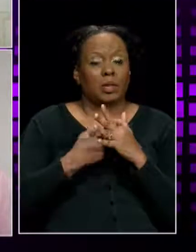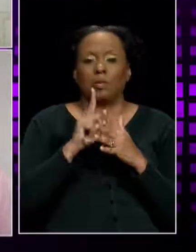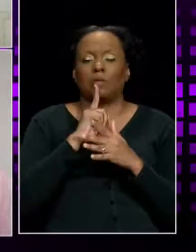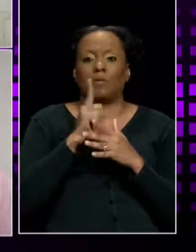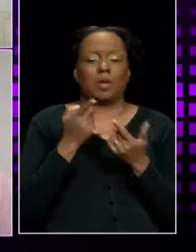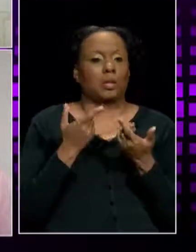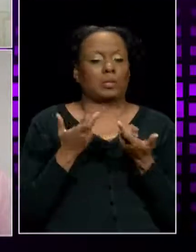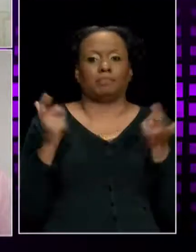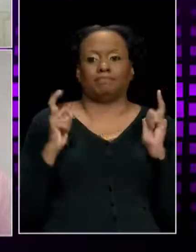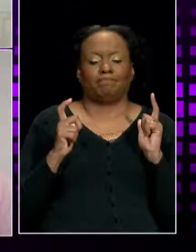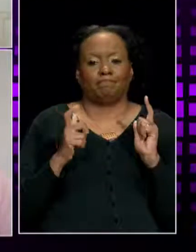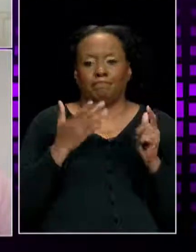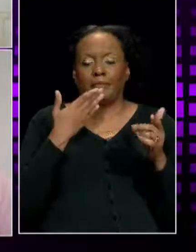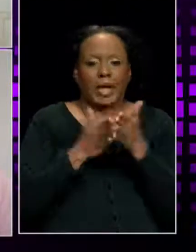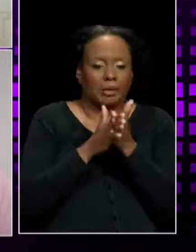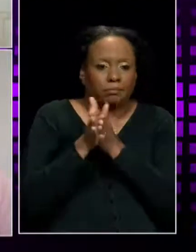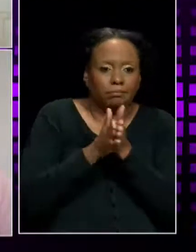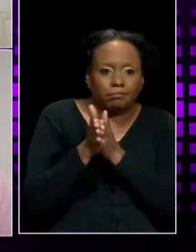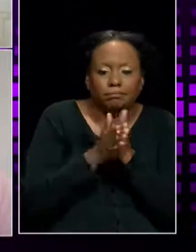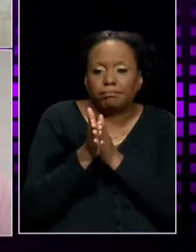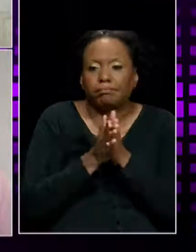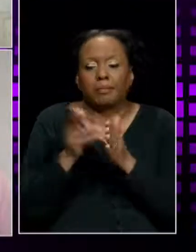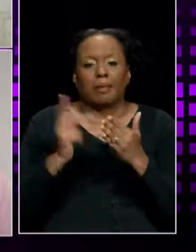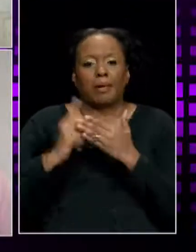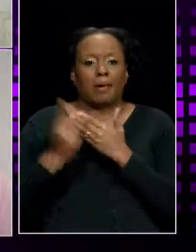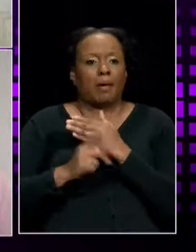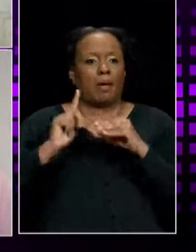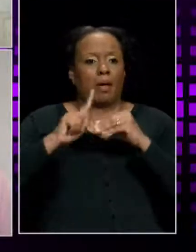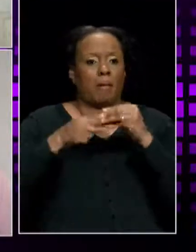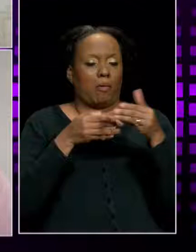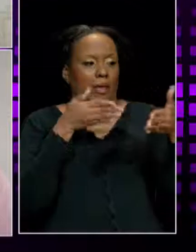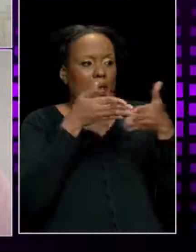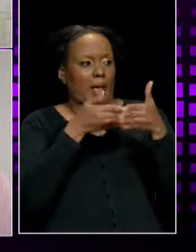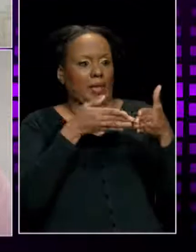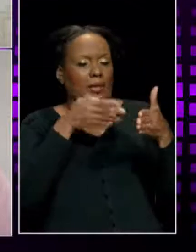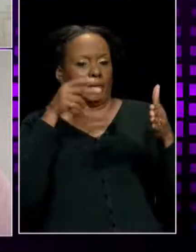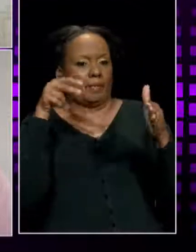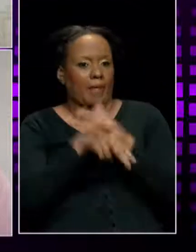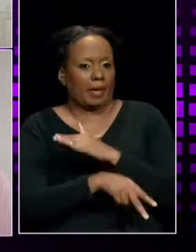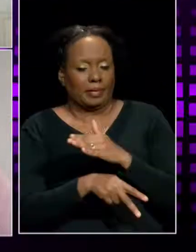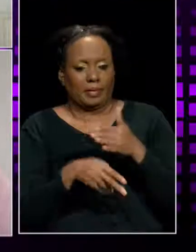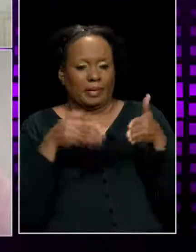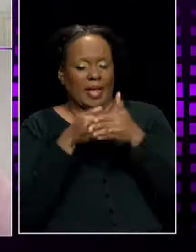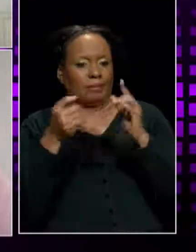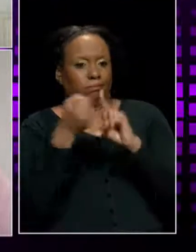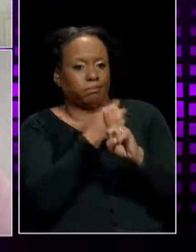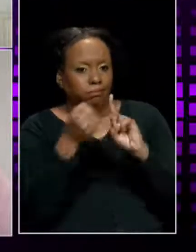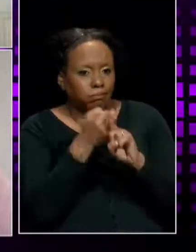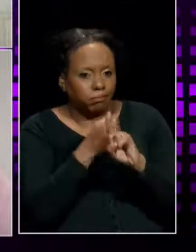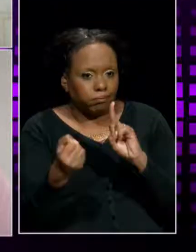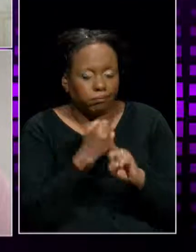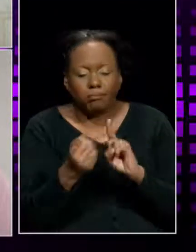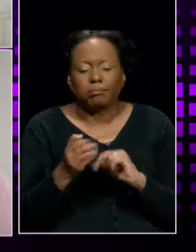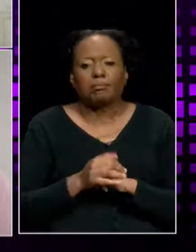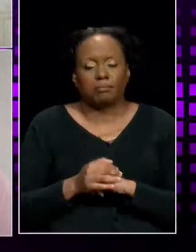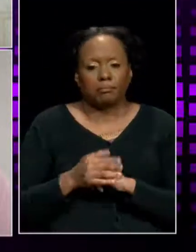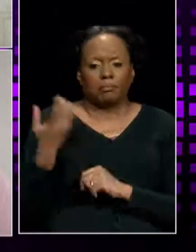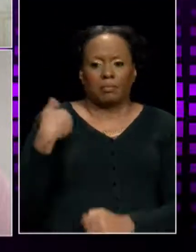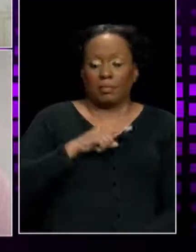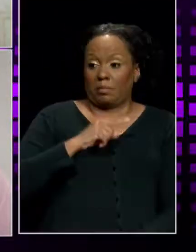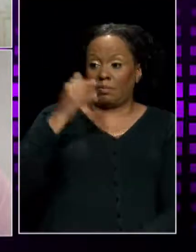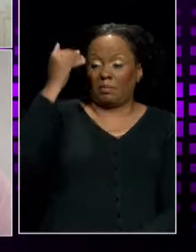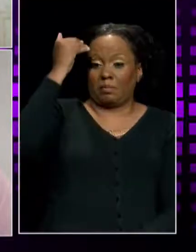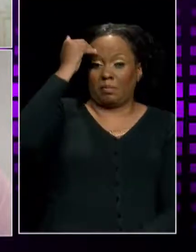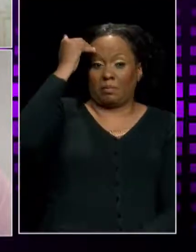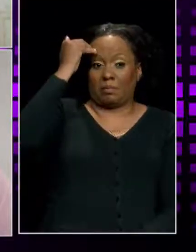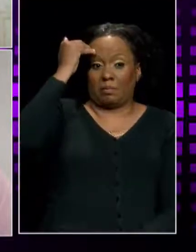vigorous campaign about anti-violence and getting young persons to move away from that space. We know that some